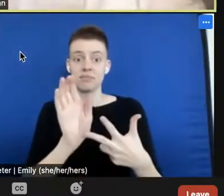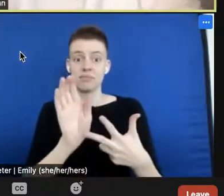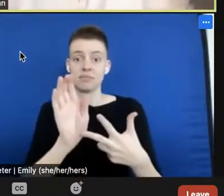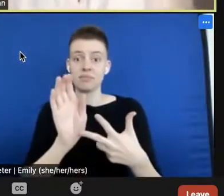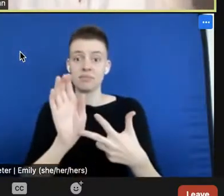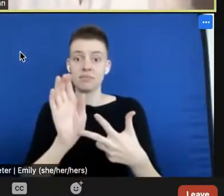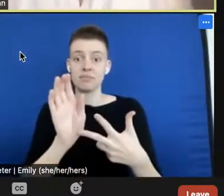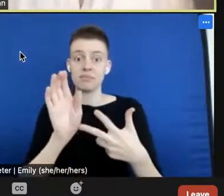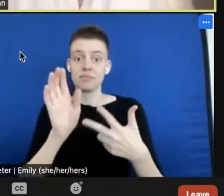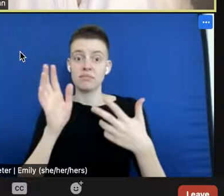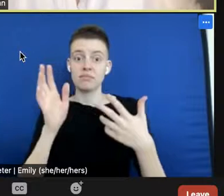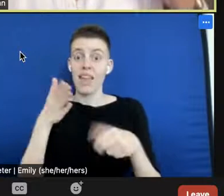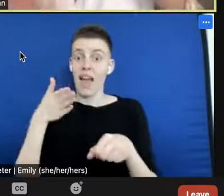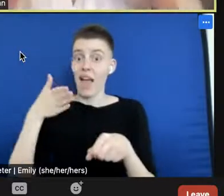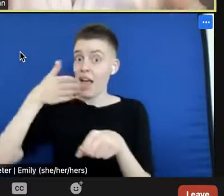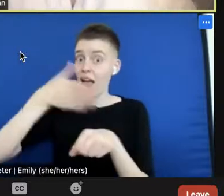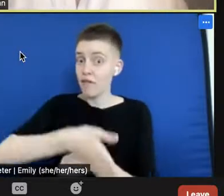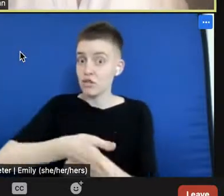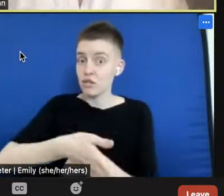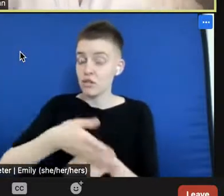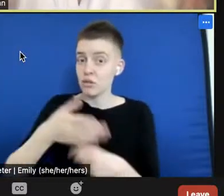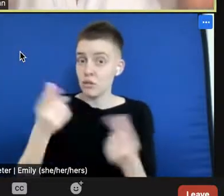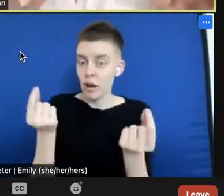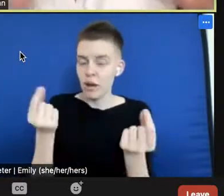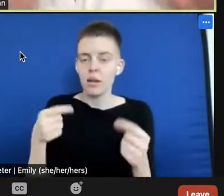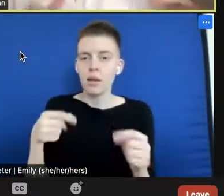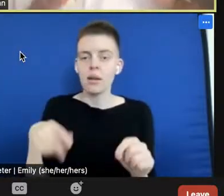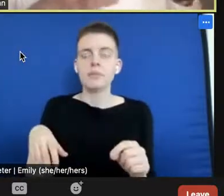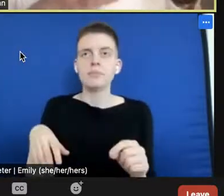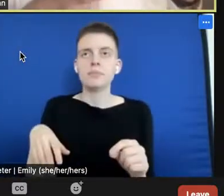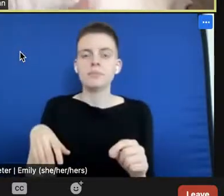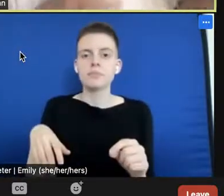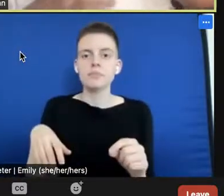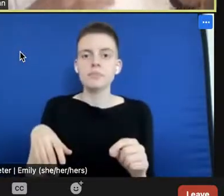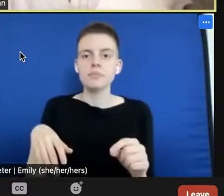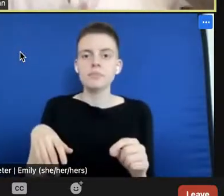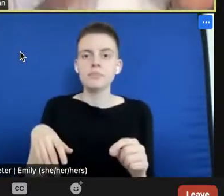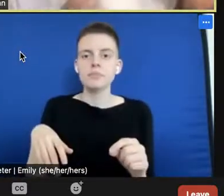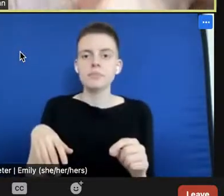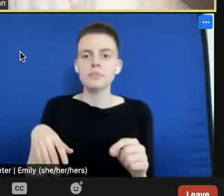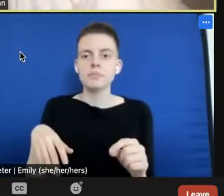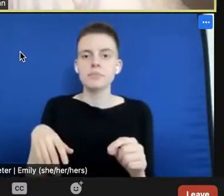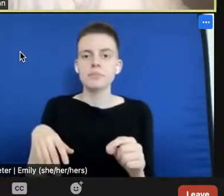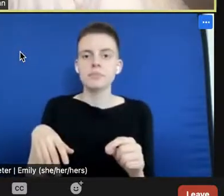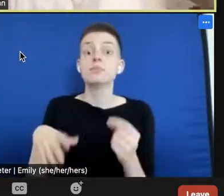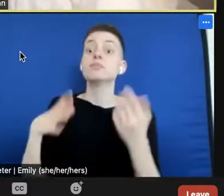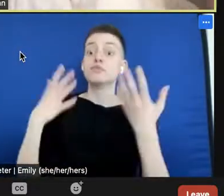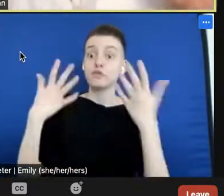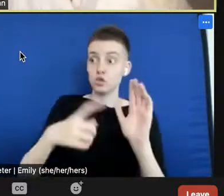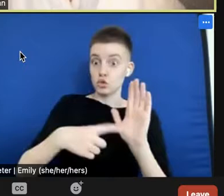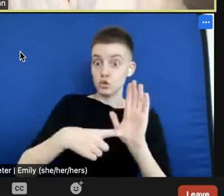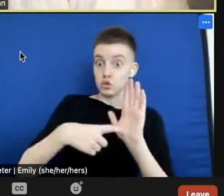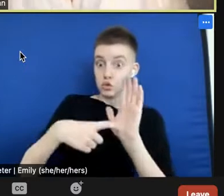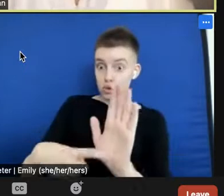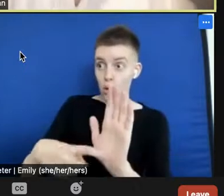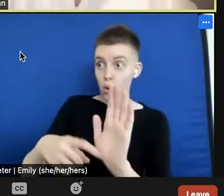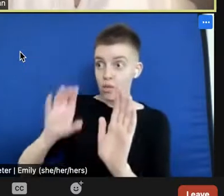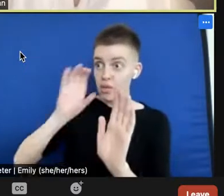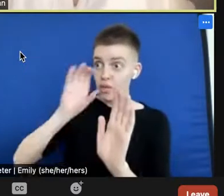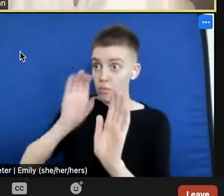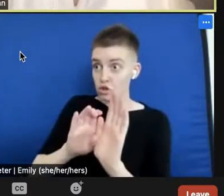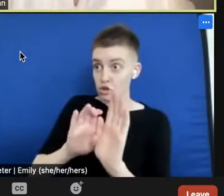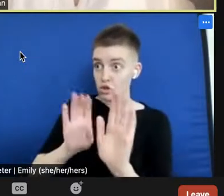is that with these images are then set down, they're set aside,